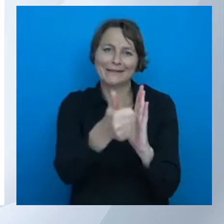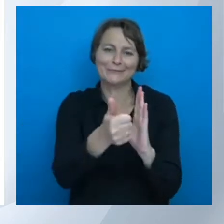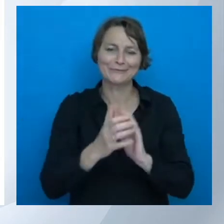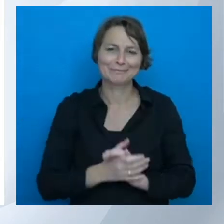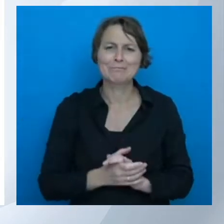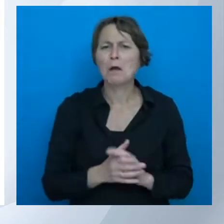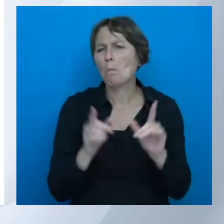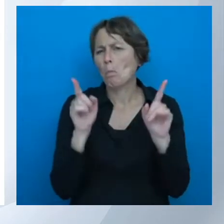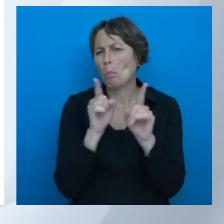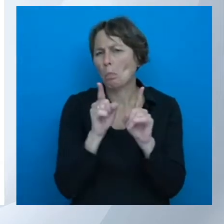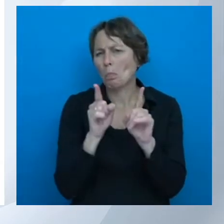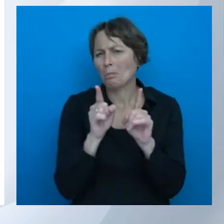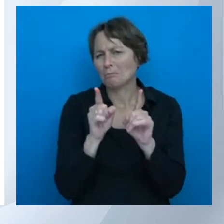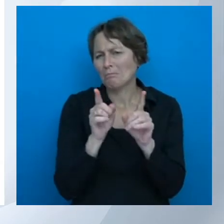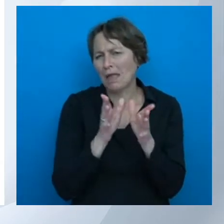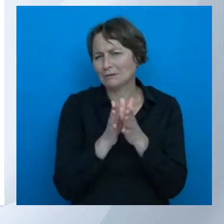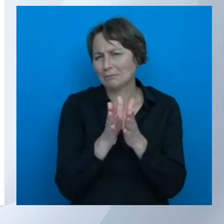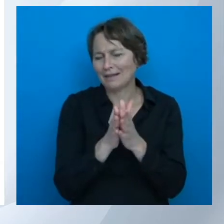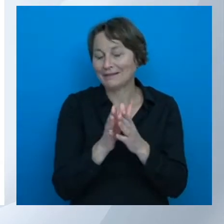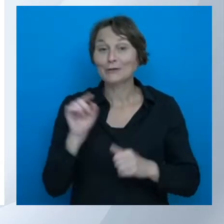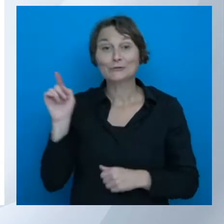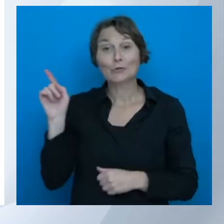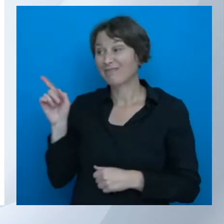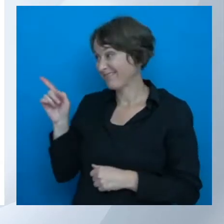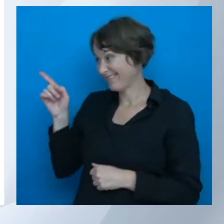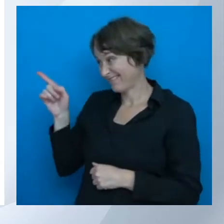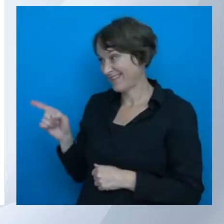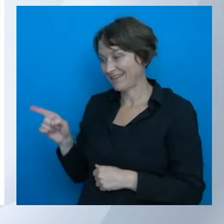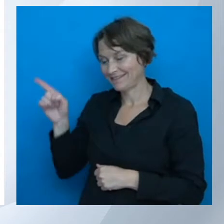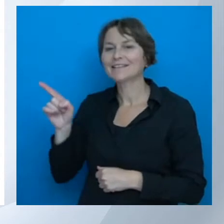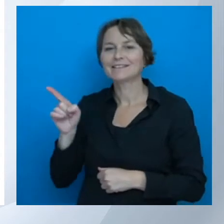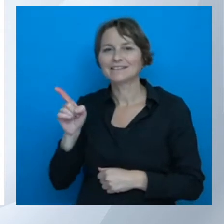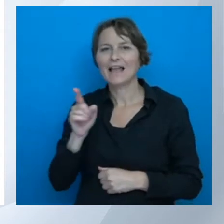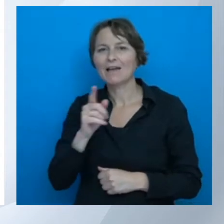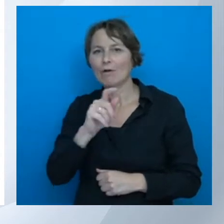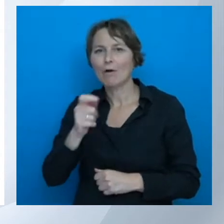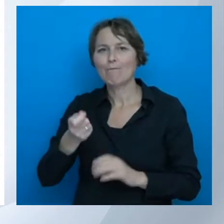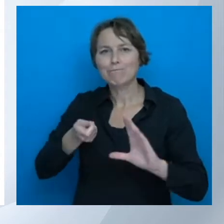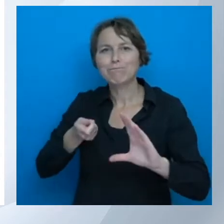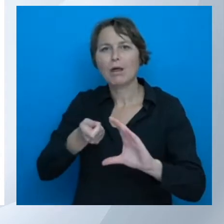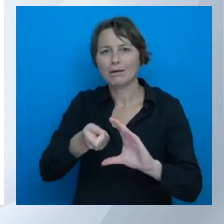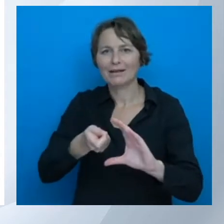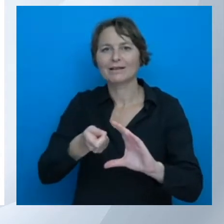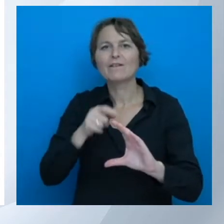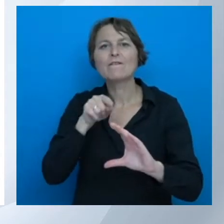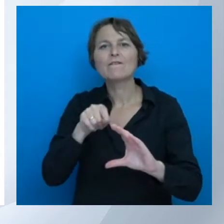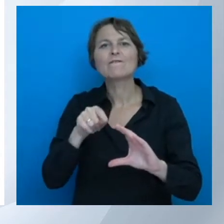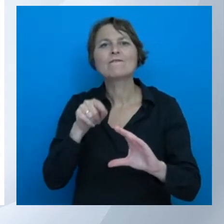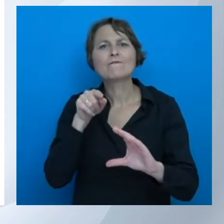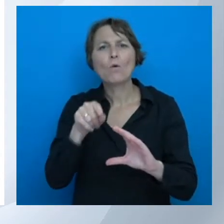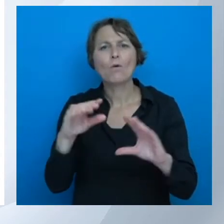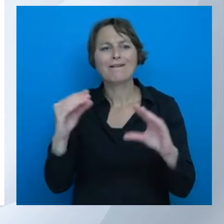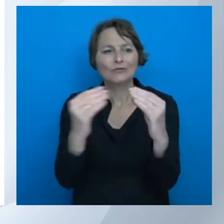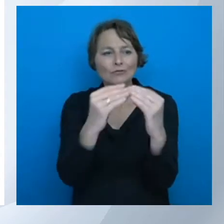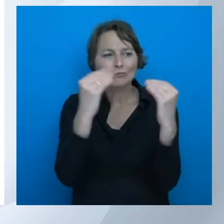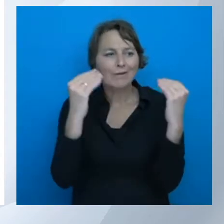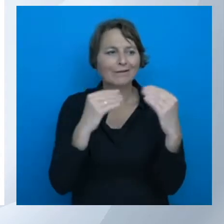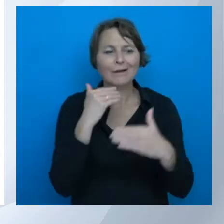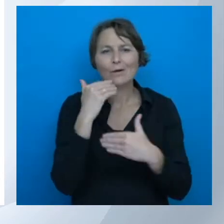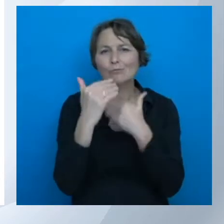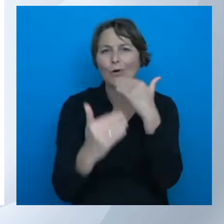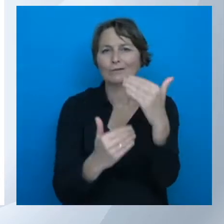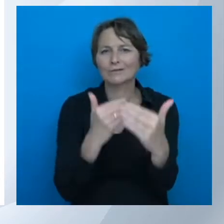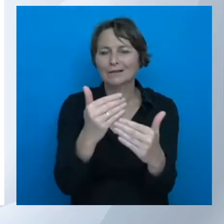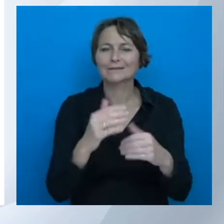method introduces a plugin into the training process and makes the black box